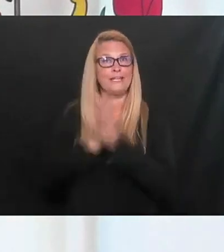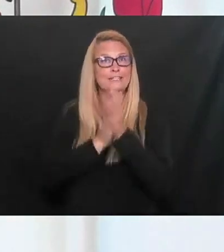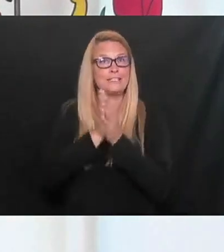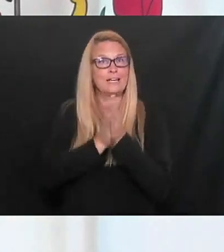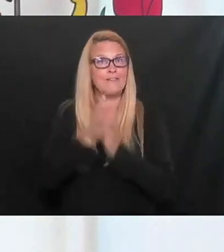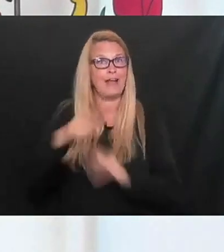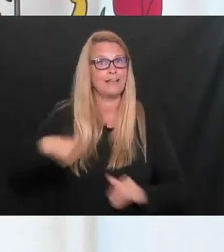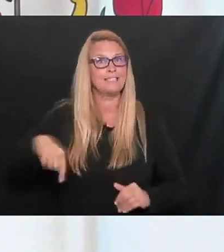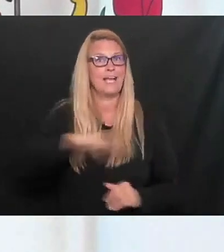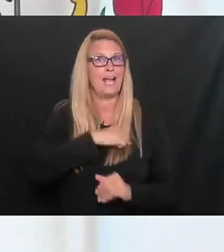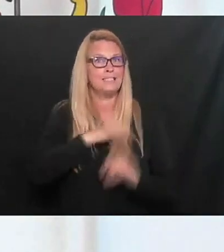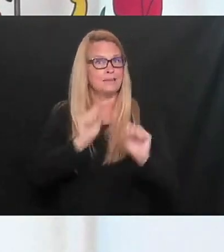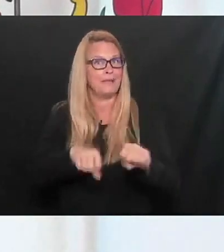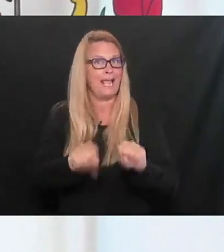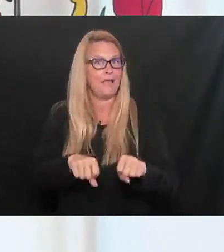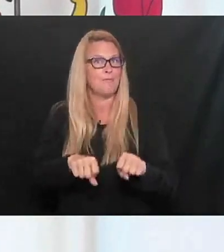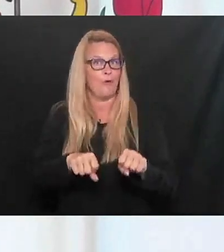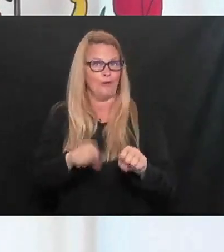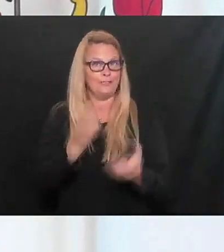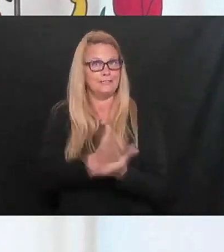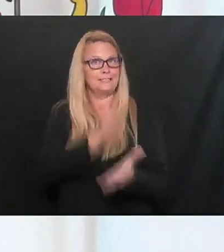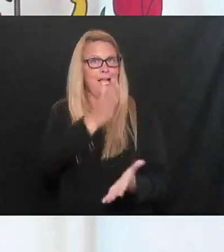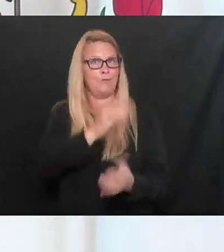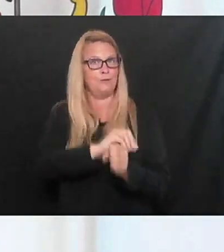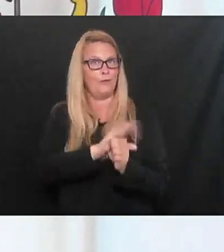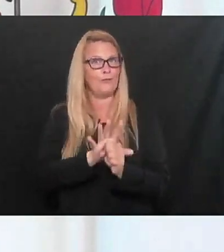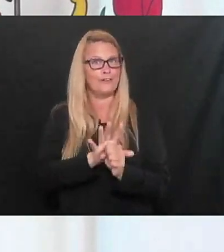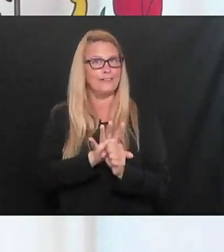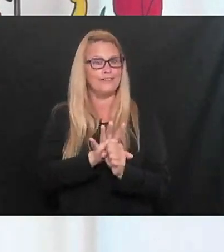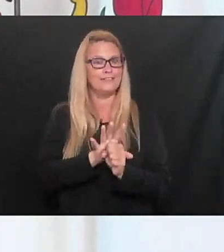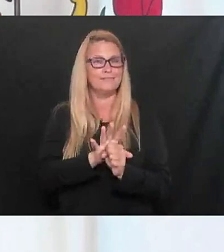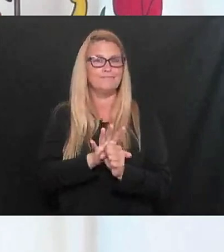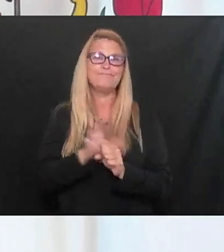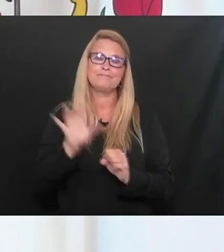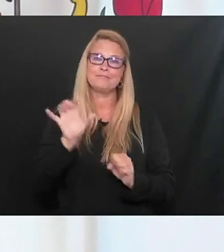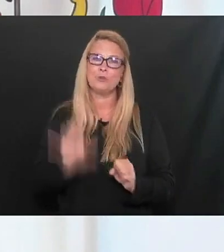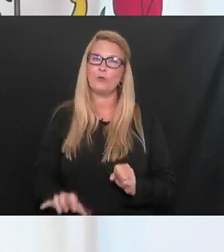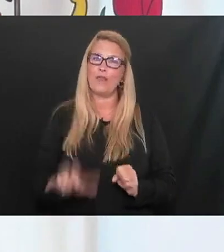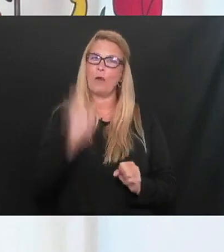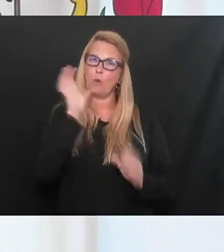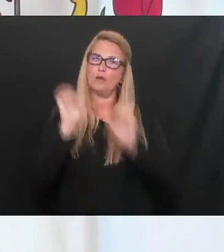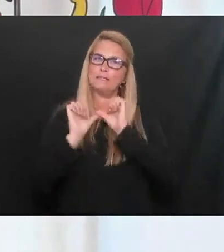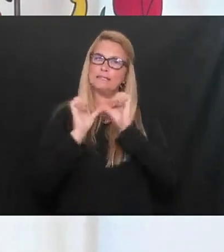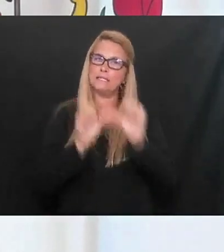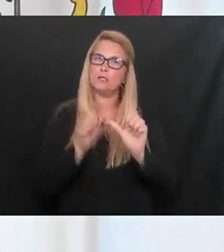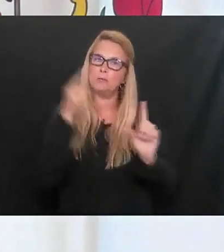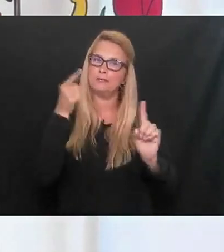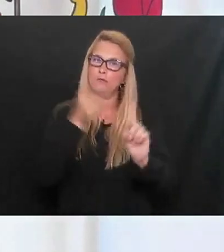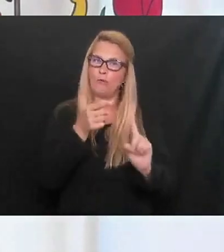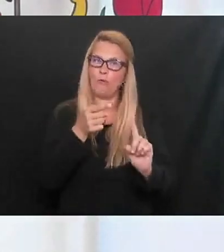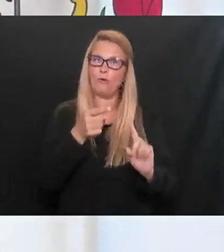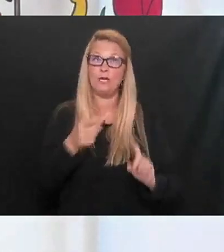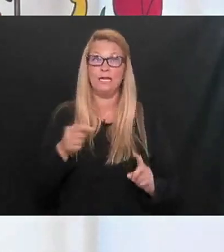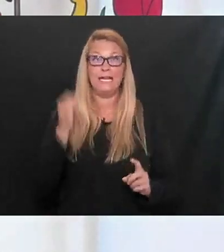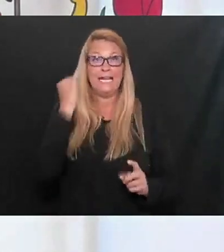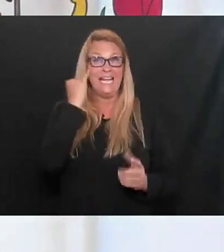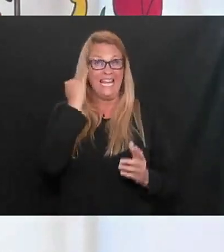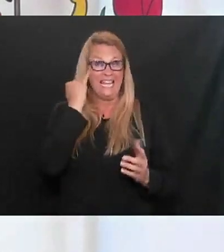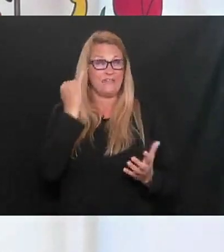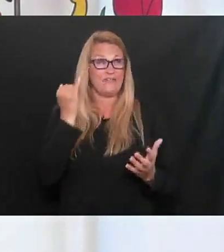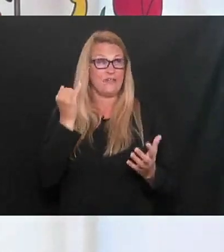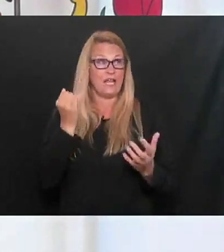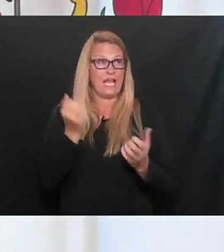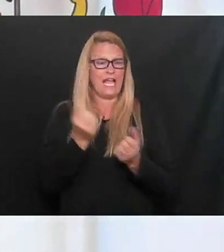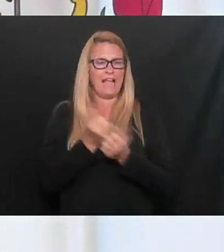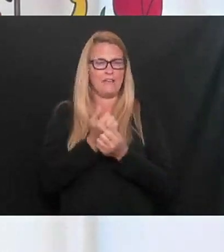incentivizing us to be able to do, and that's what should be our goal. Because if we can get this thing